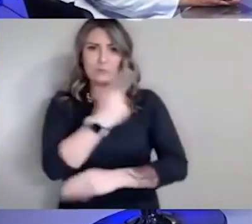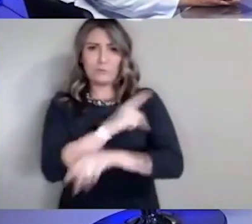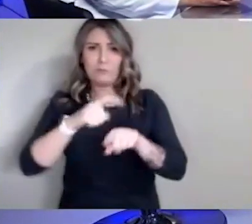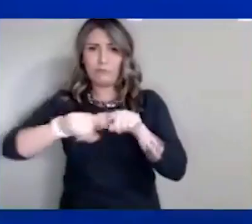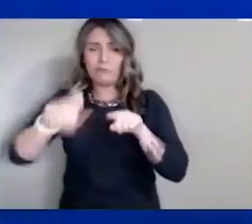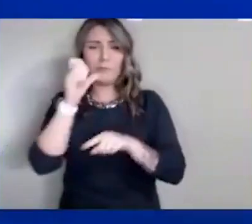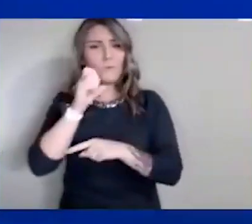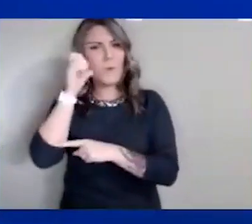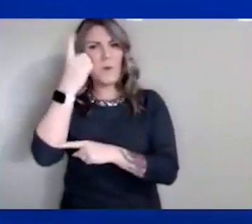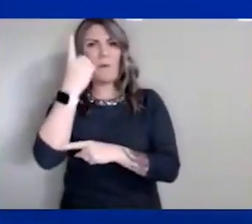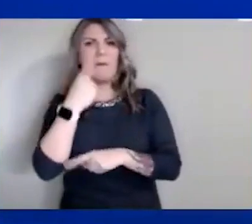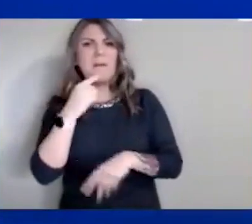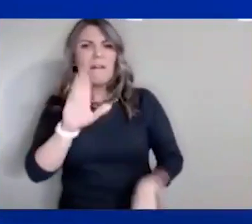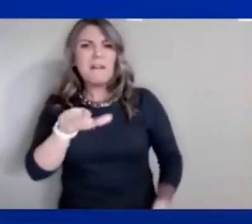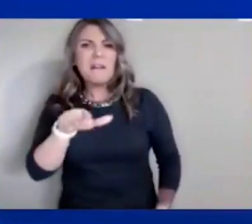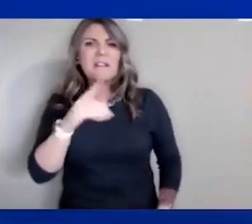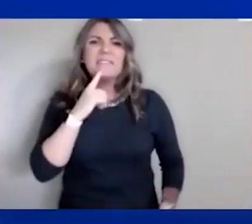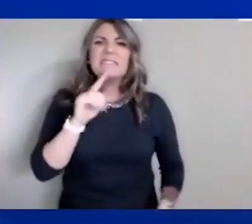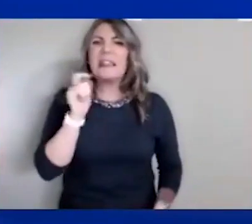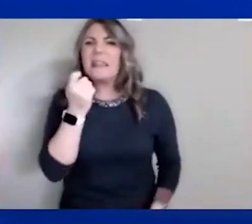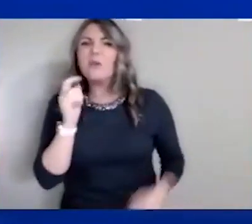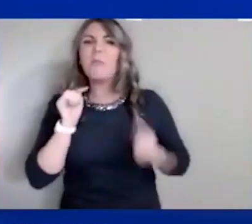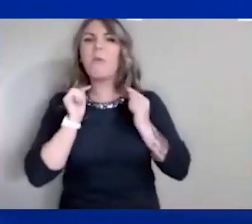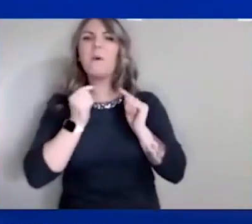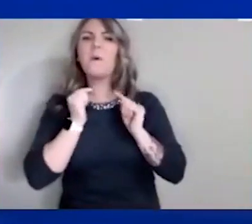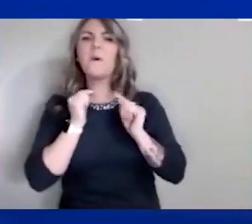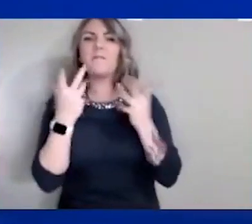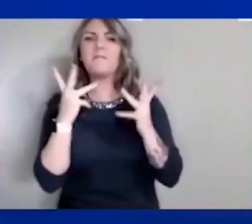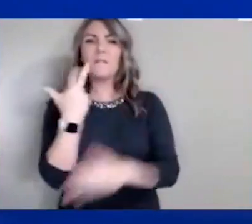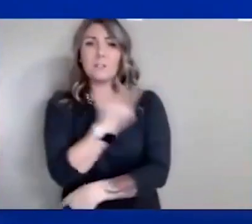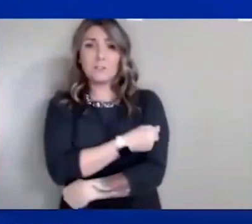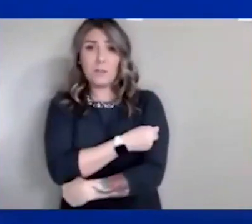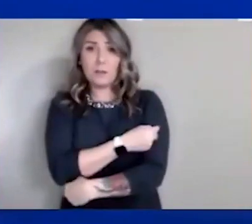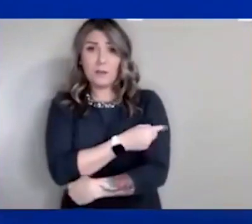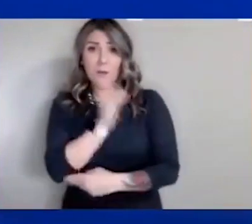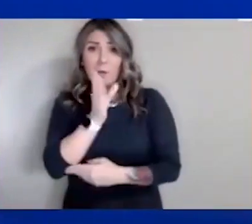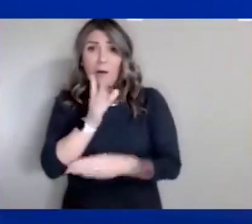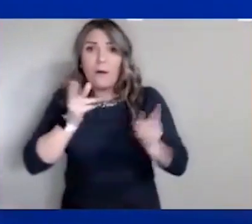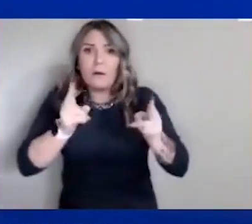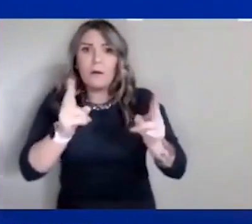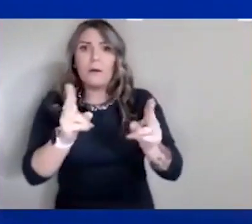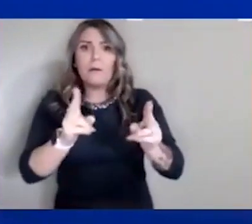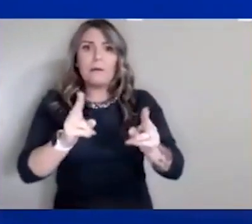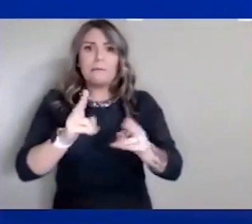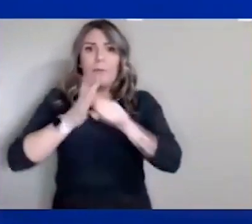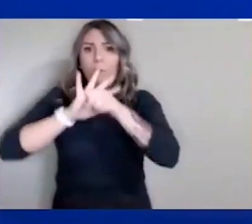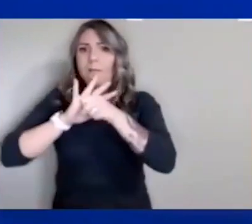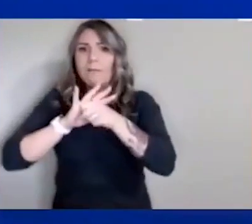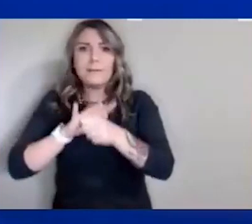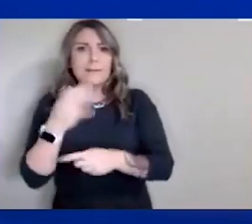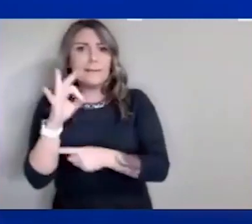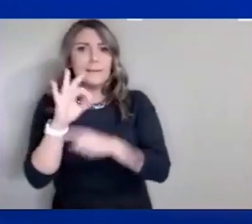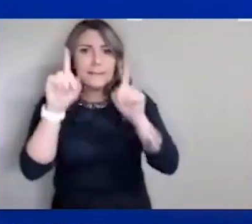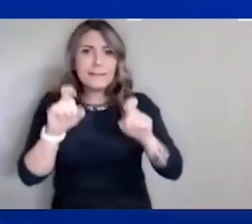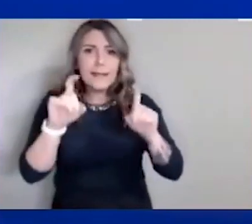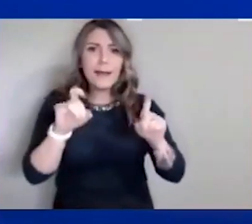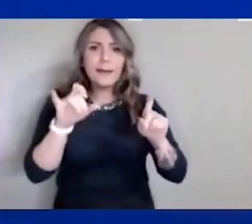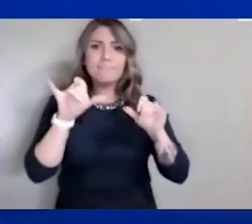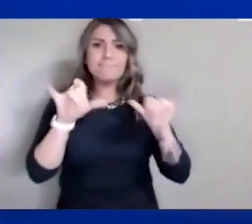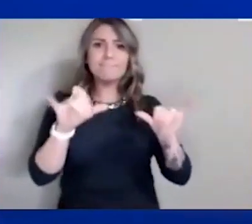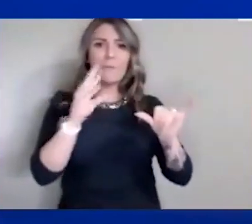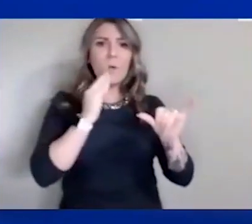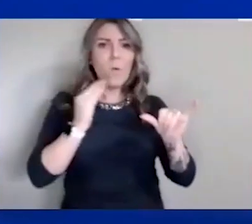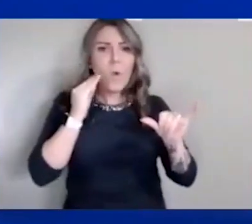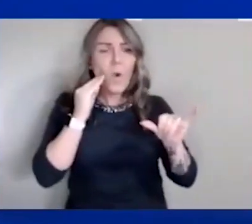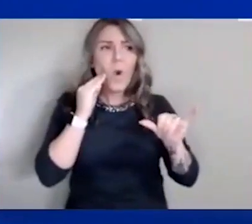hey, I got a little bit of sore throat. They've been vaccinated. Okay, so am I going to have them run and get a COVID test, or I'm just going to say, stay home, get better, wait